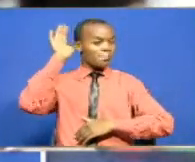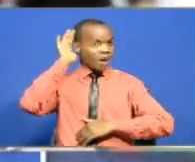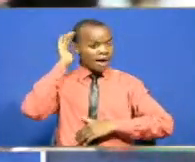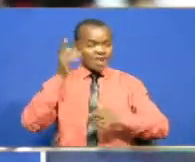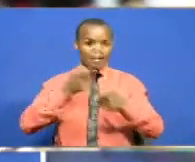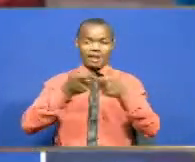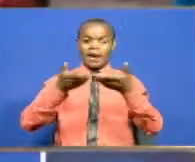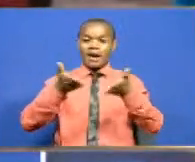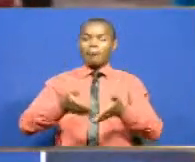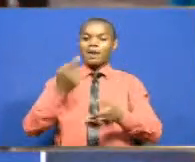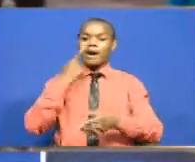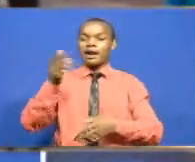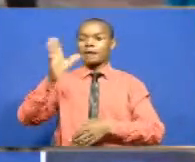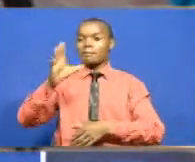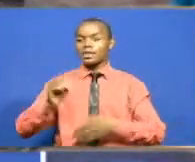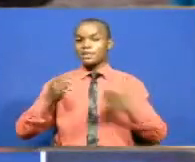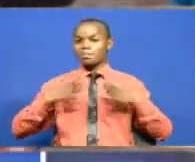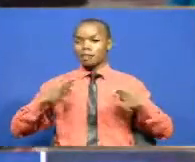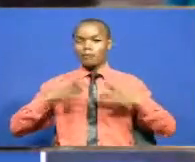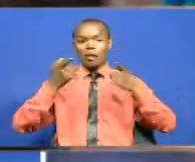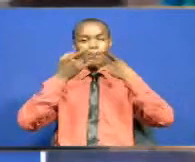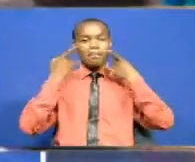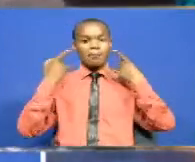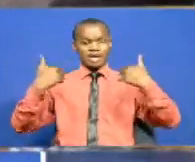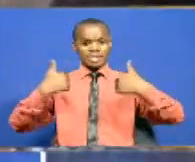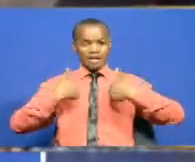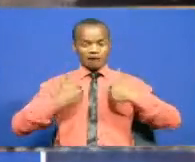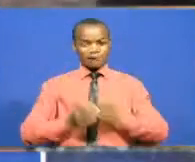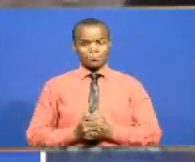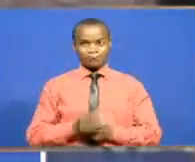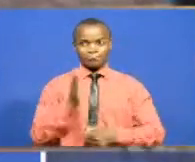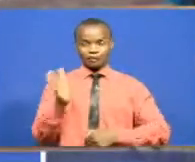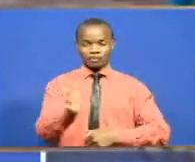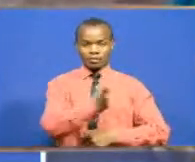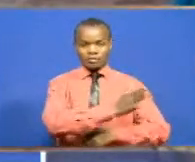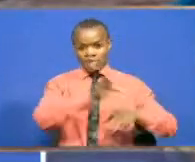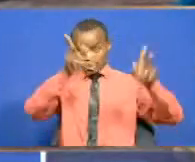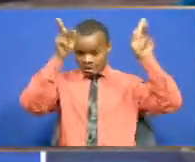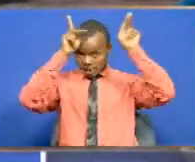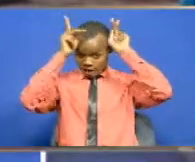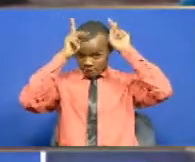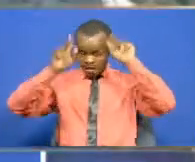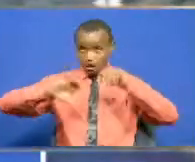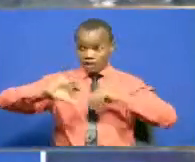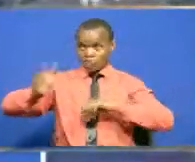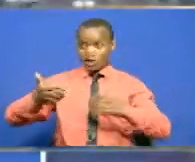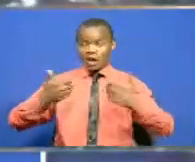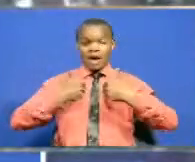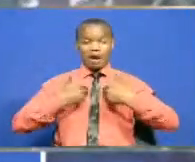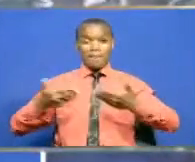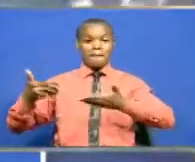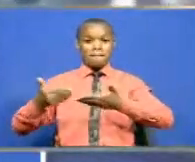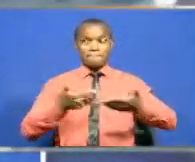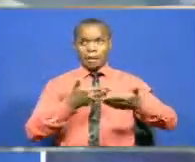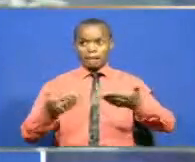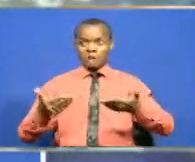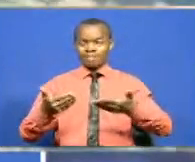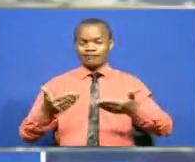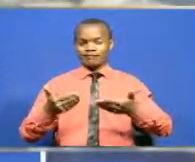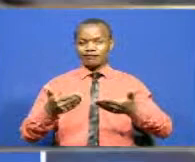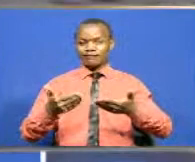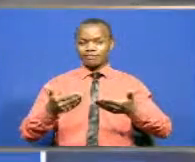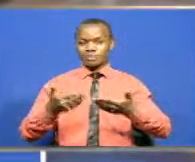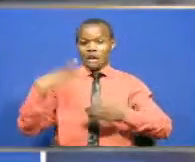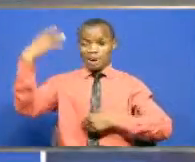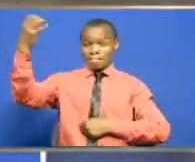anavaa barakoa. In Kakamega County, a baby was electrocuted after touching a live wire. The